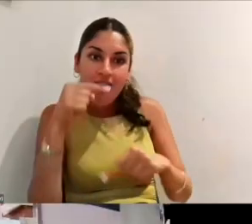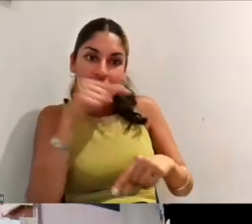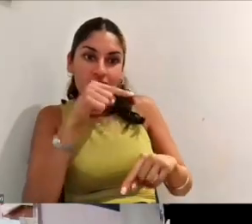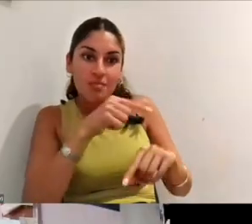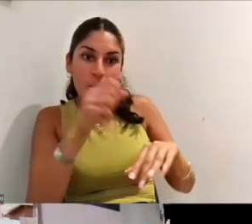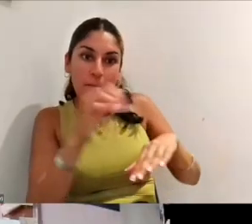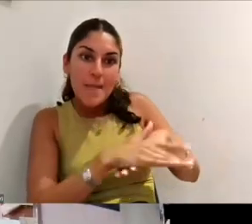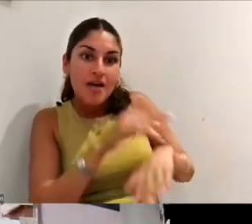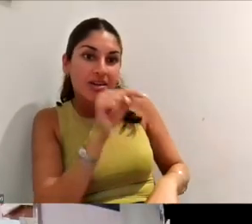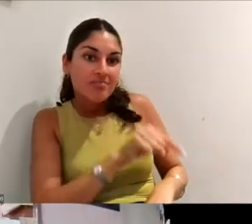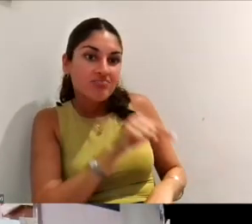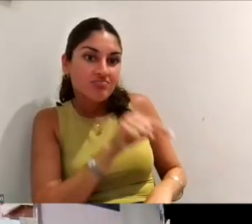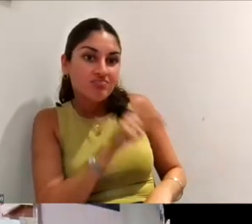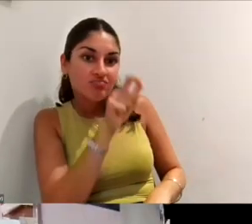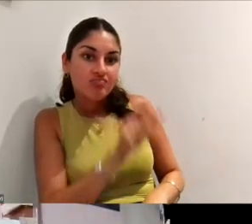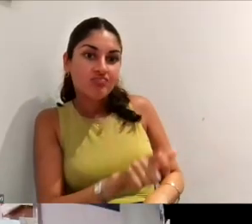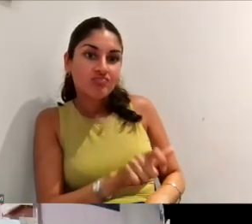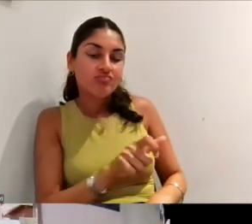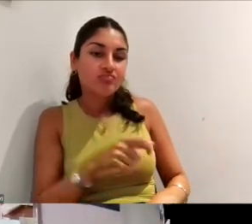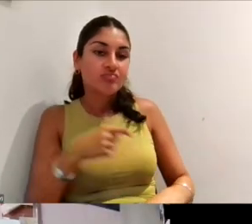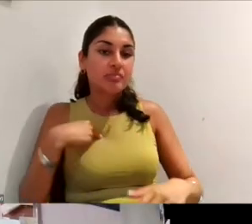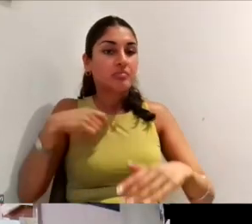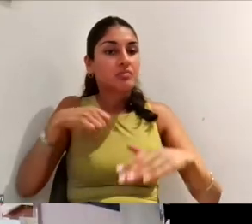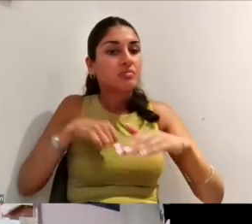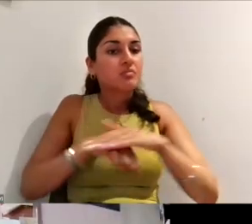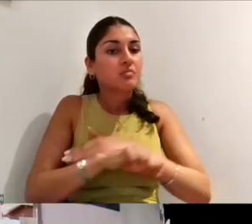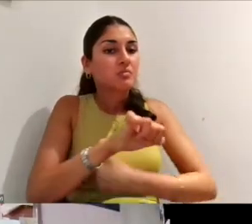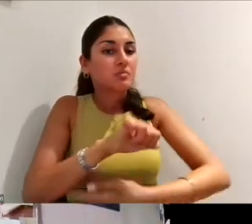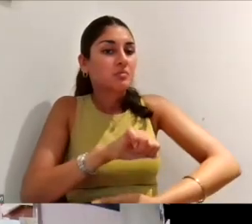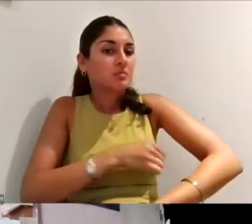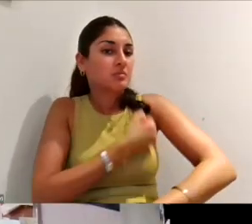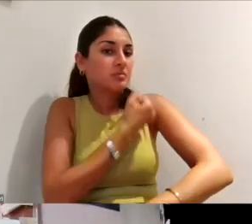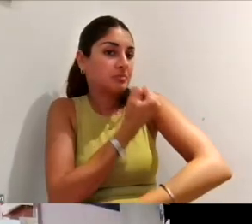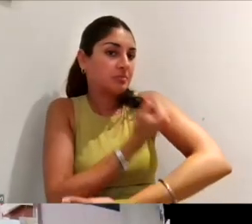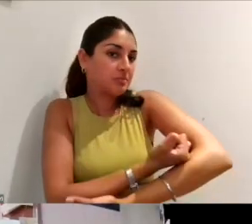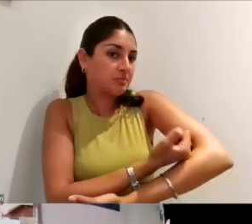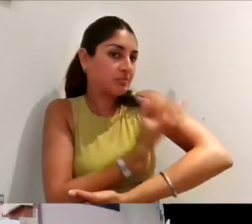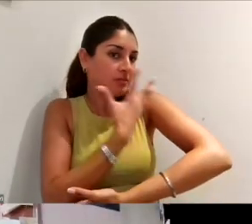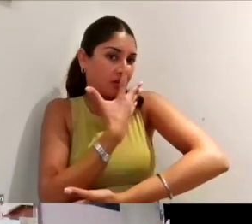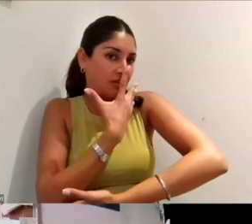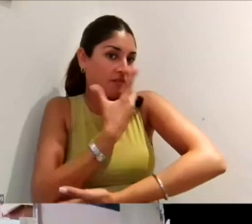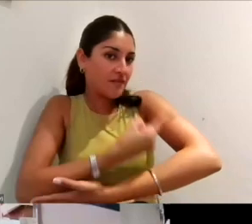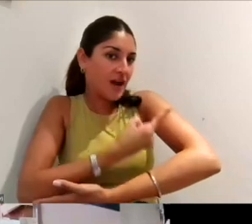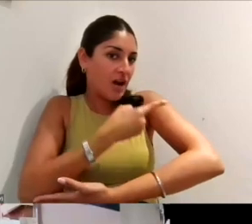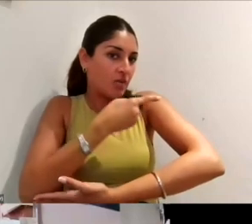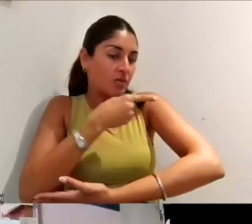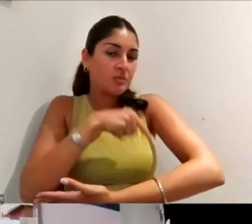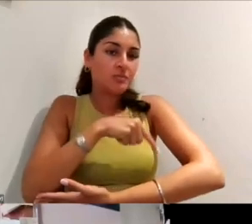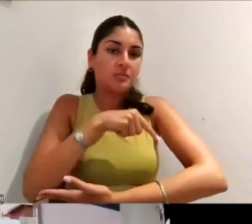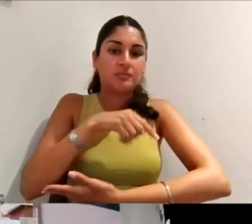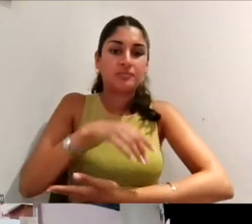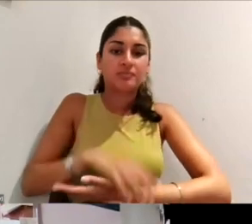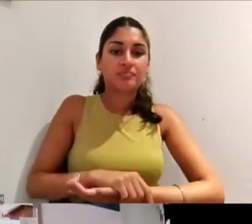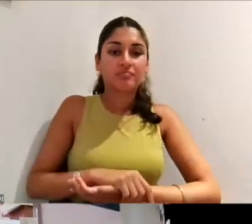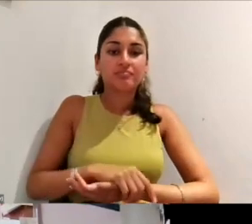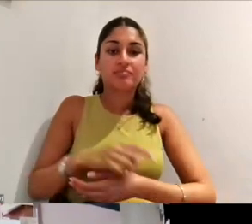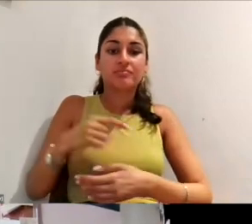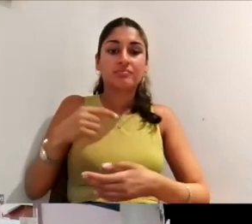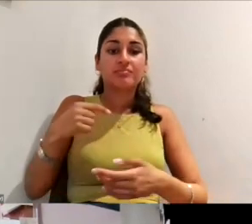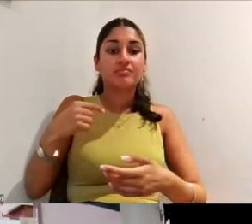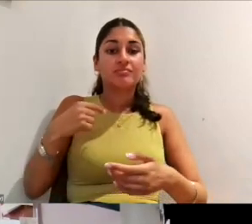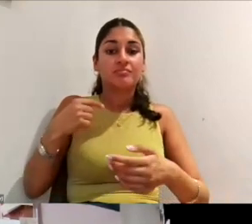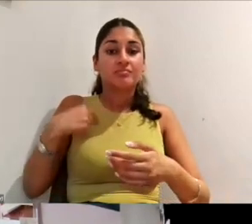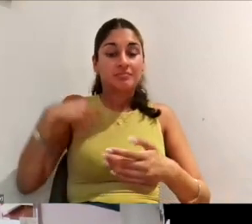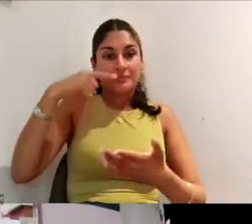an uninvited guest. A lucky escape, rescued by a husband, blessed with